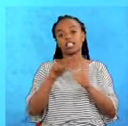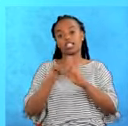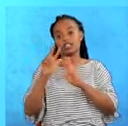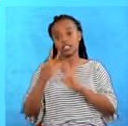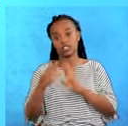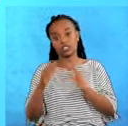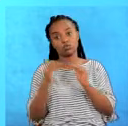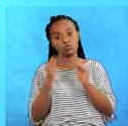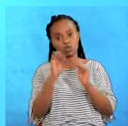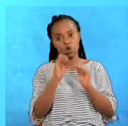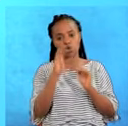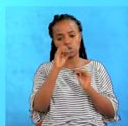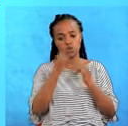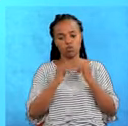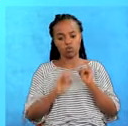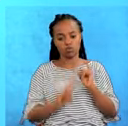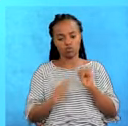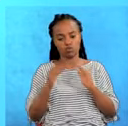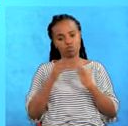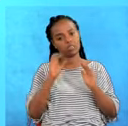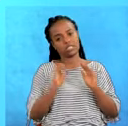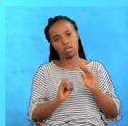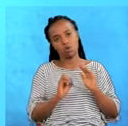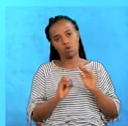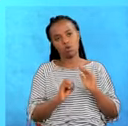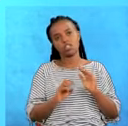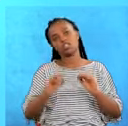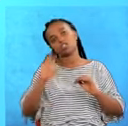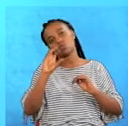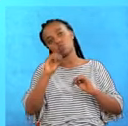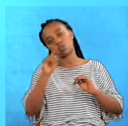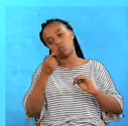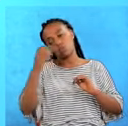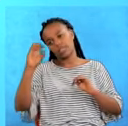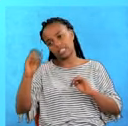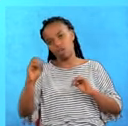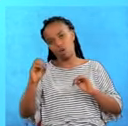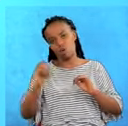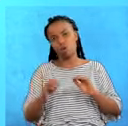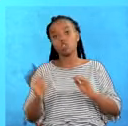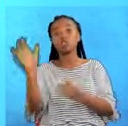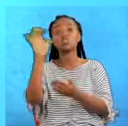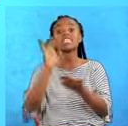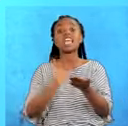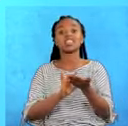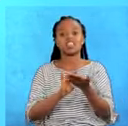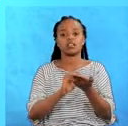0, 0 over 2, 0, 0, comma 0. This is the center.